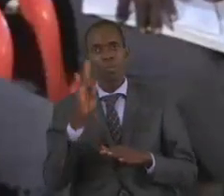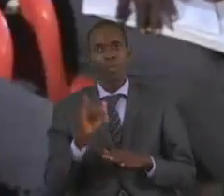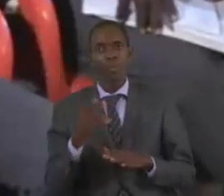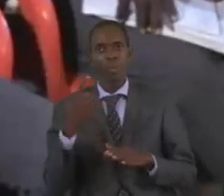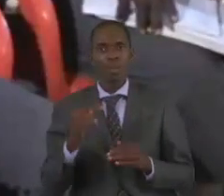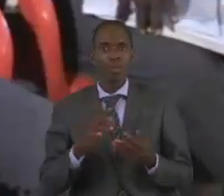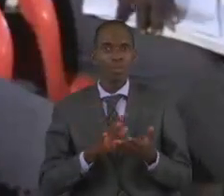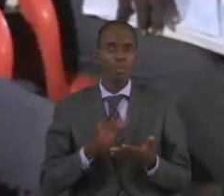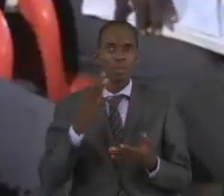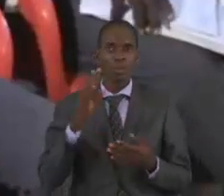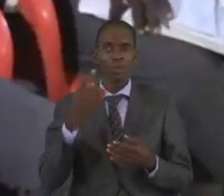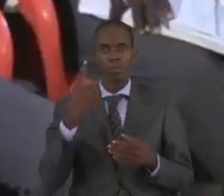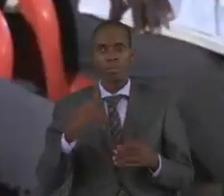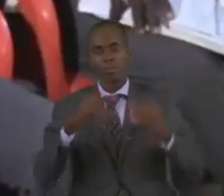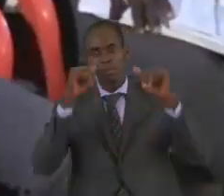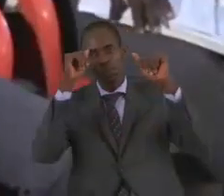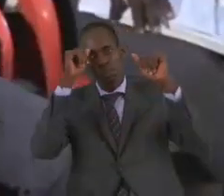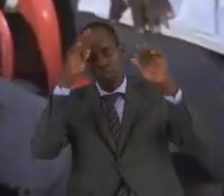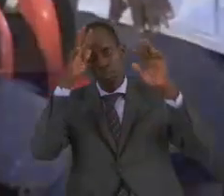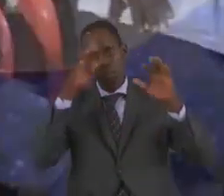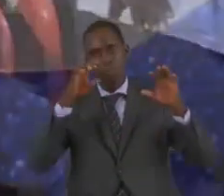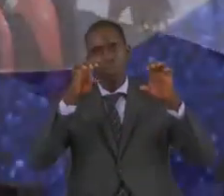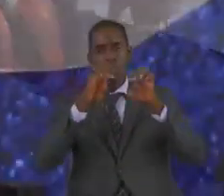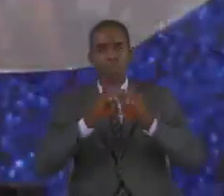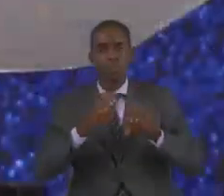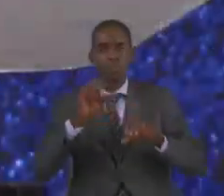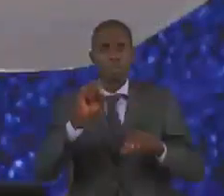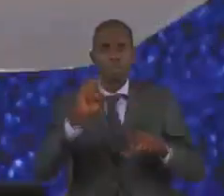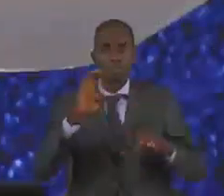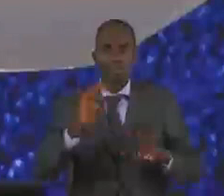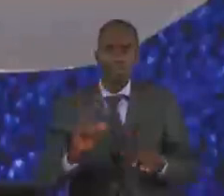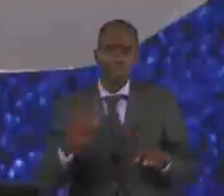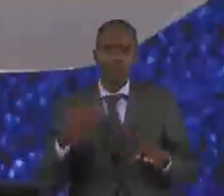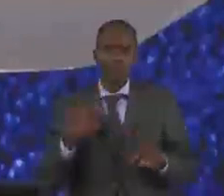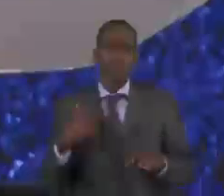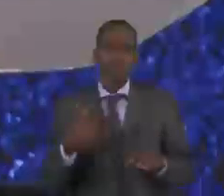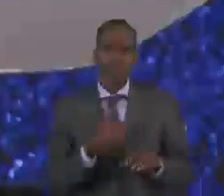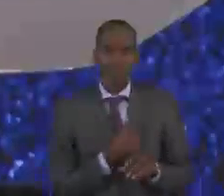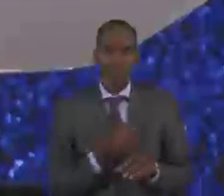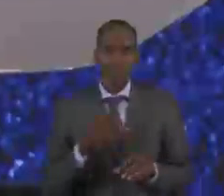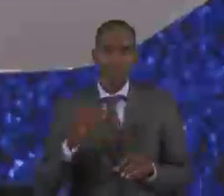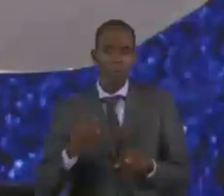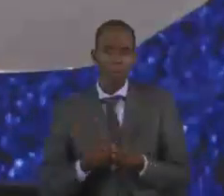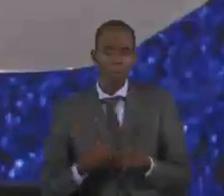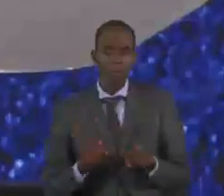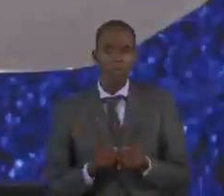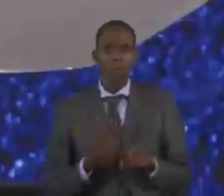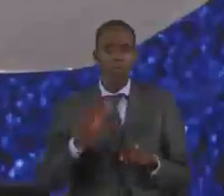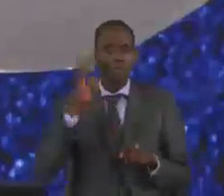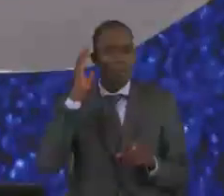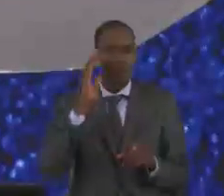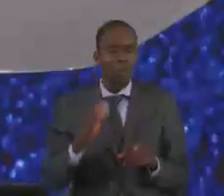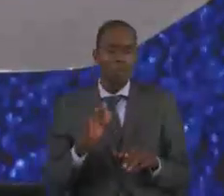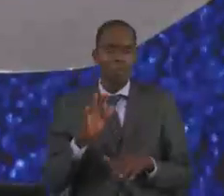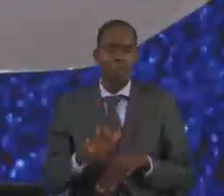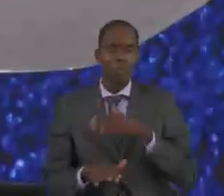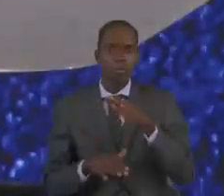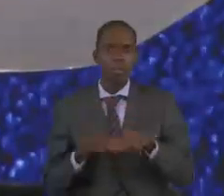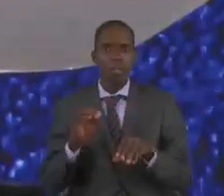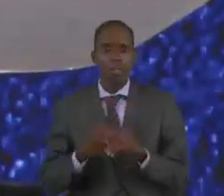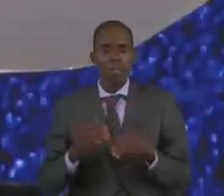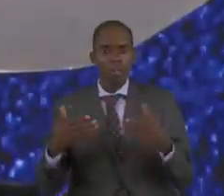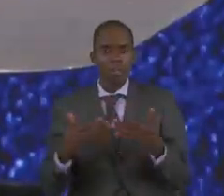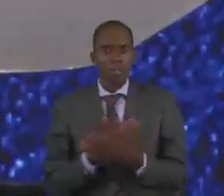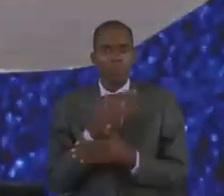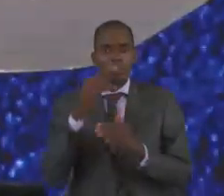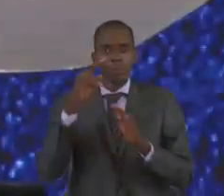glory of the Father, even so we also should walk in newness